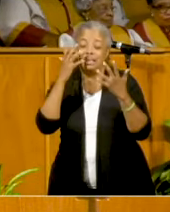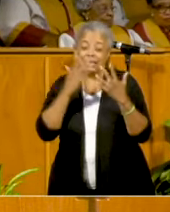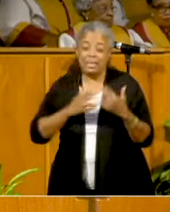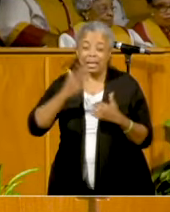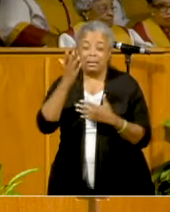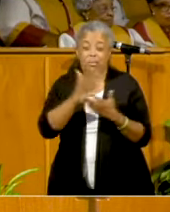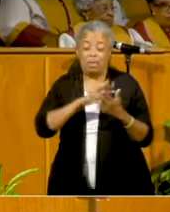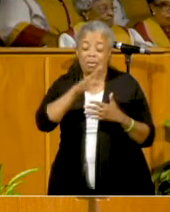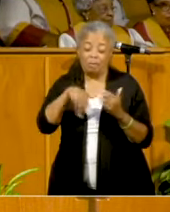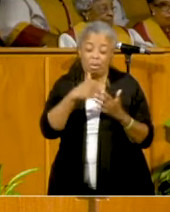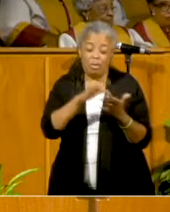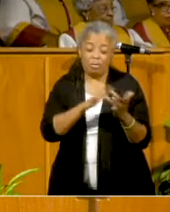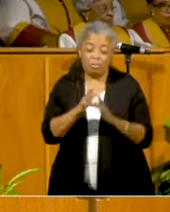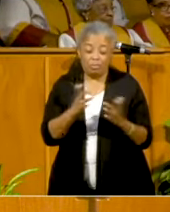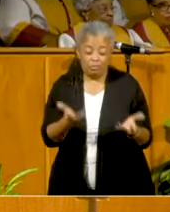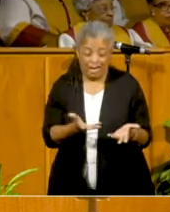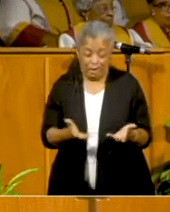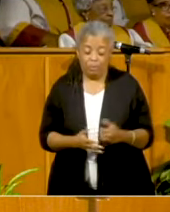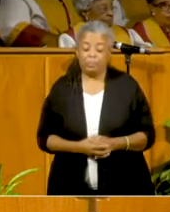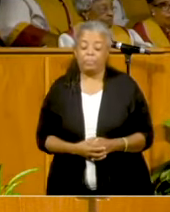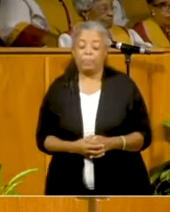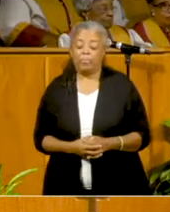in Scripture is right here.